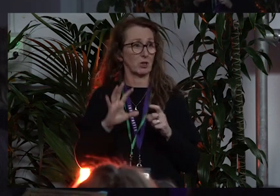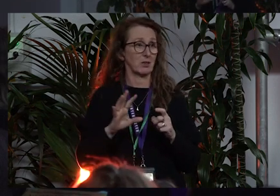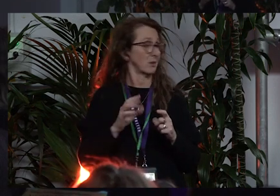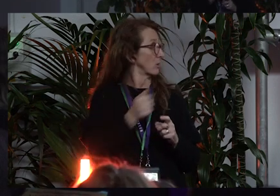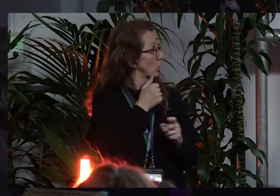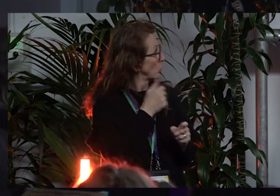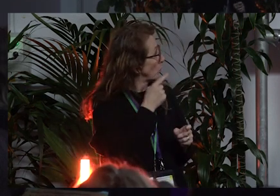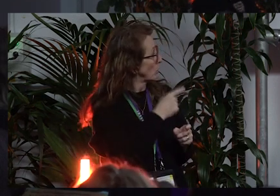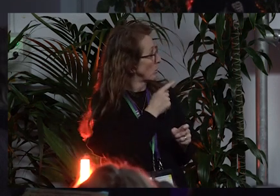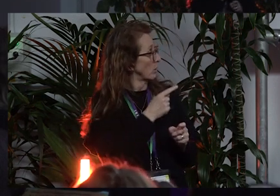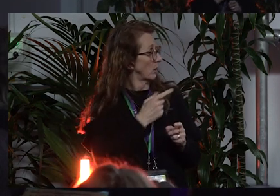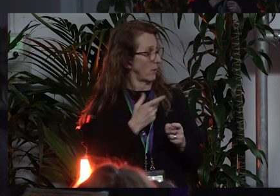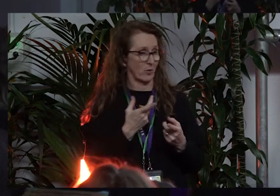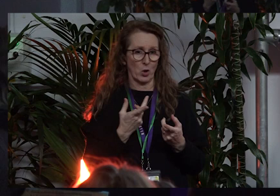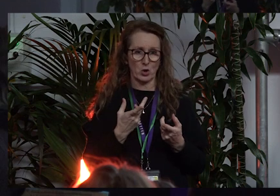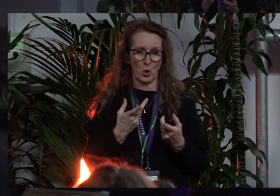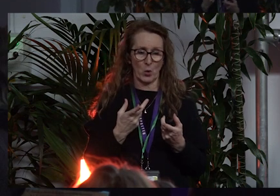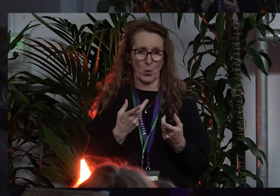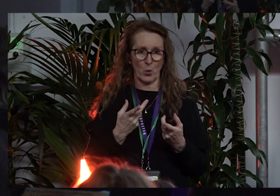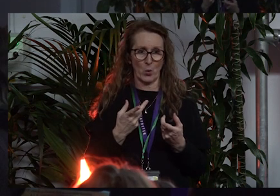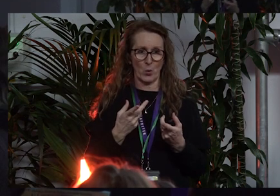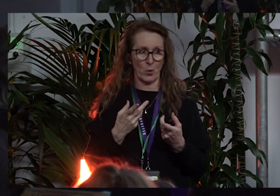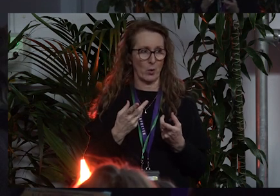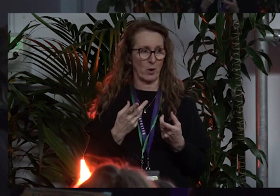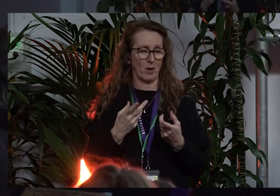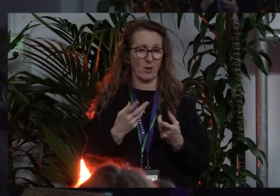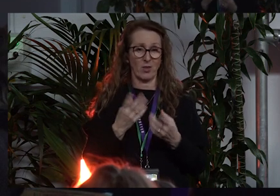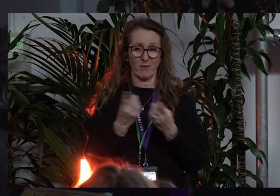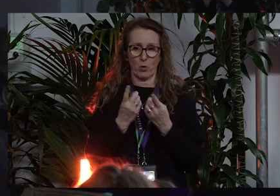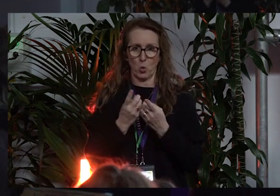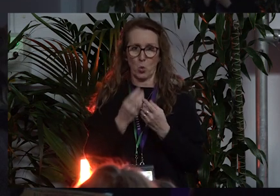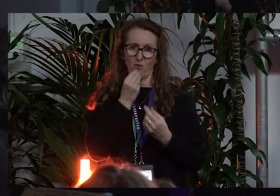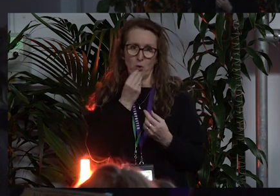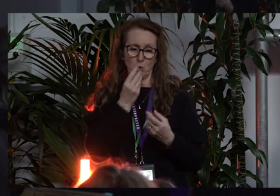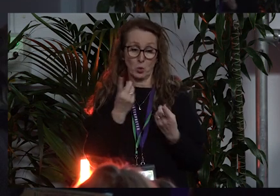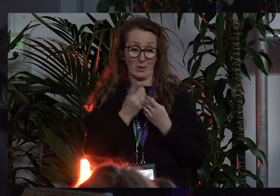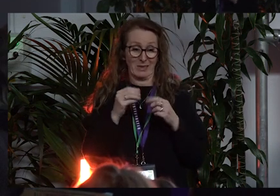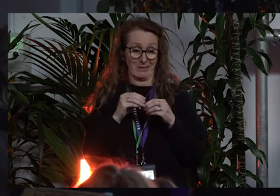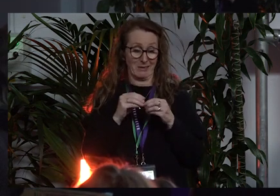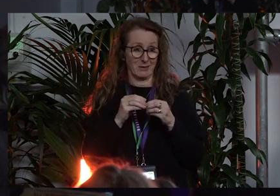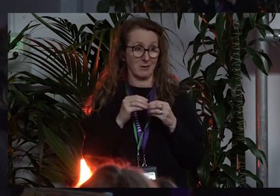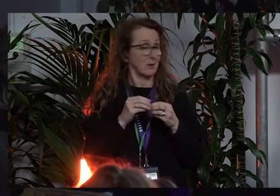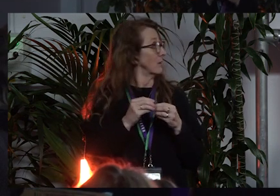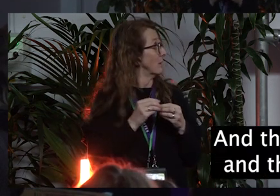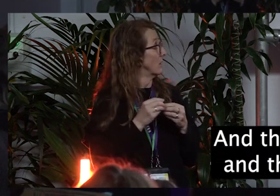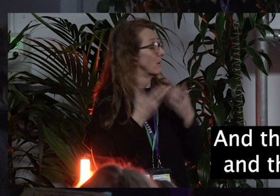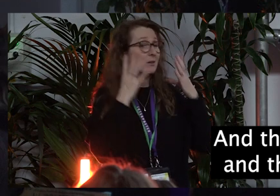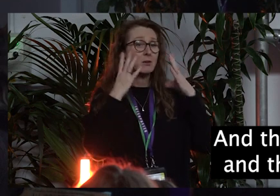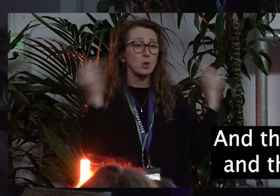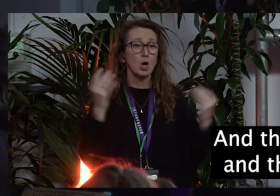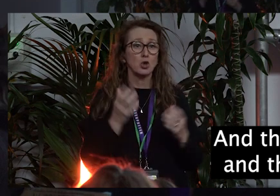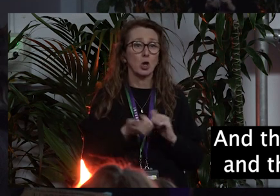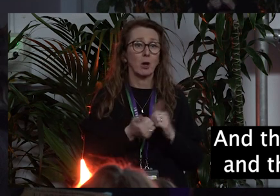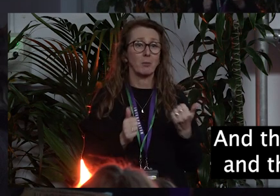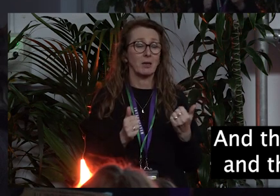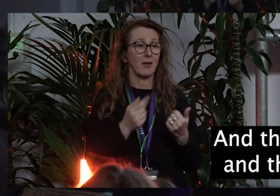injera, you know, the crepe that you eat and all the foods in the middle, and you can, that is been patented by a Dutch firm, and they're going to